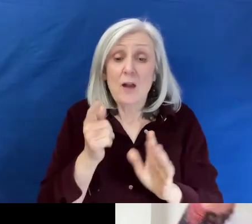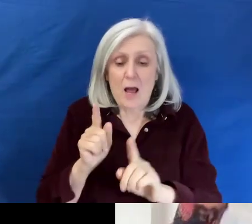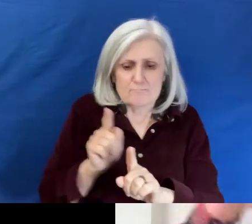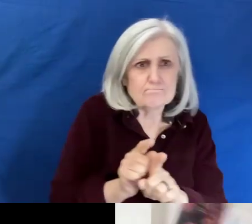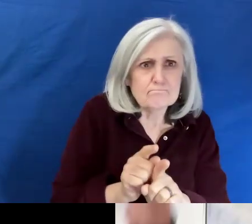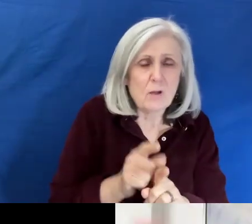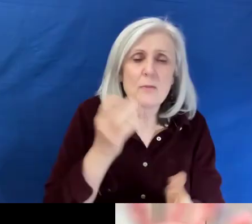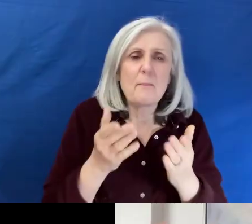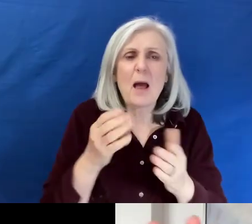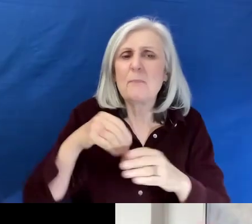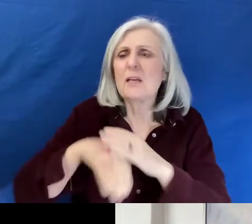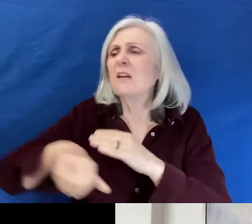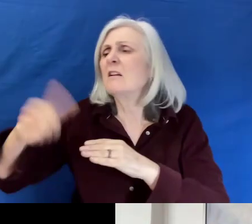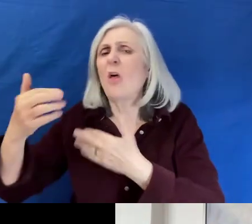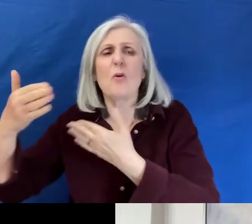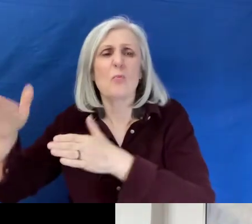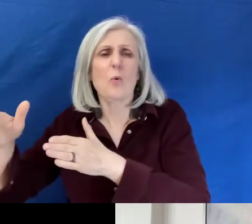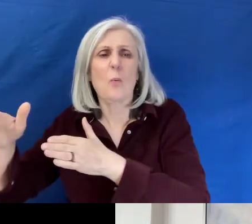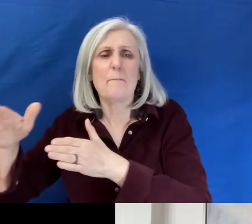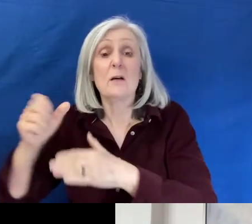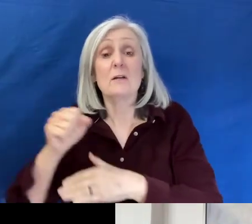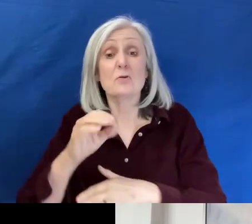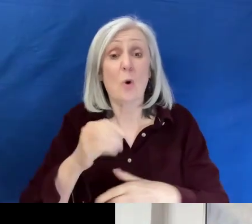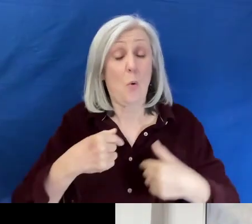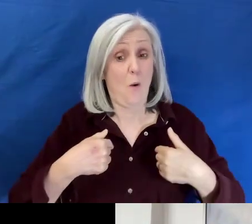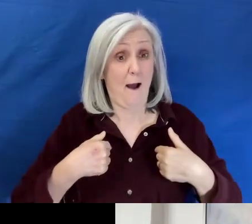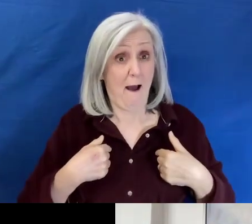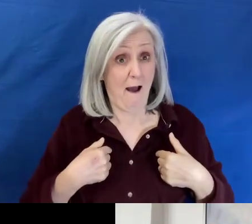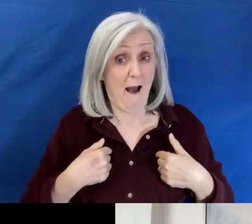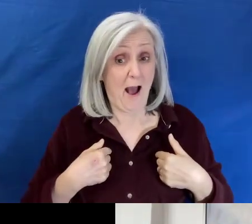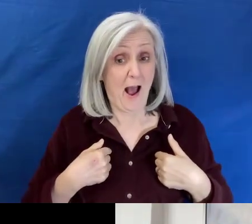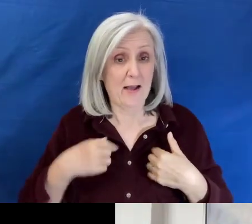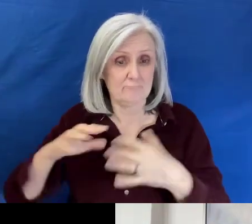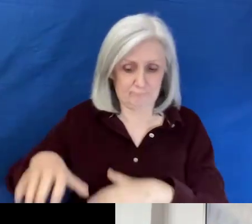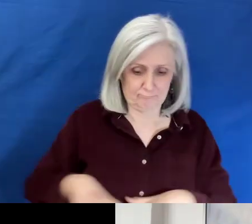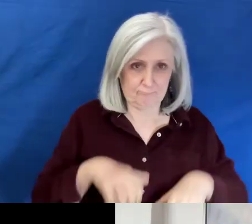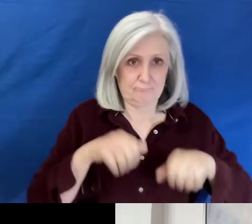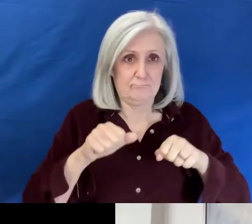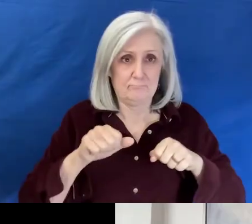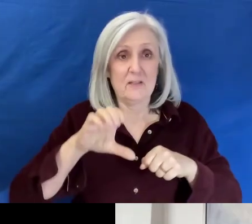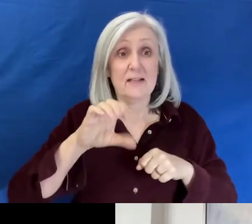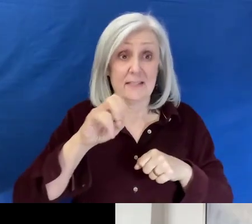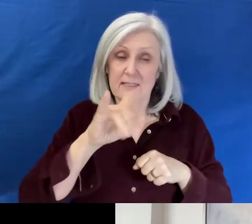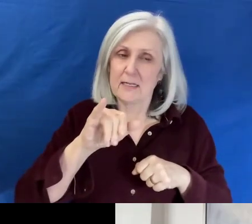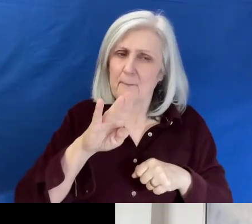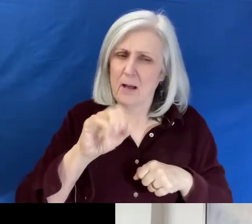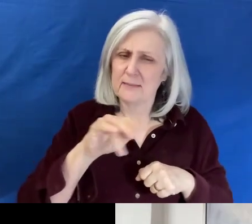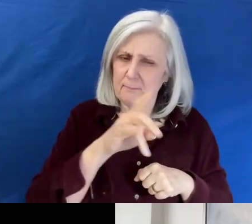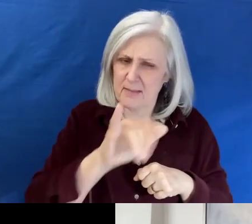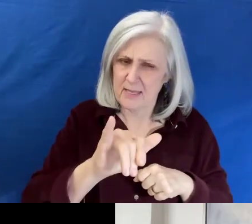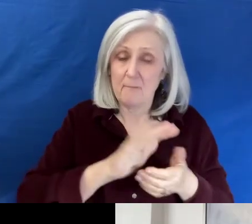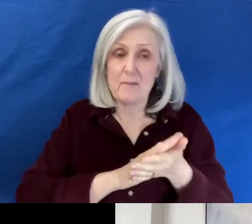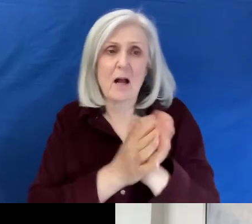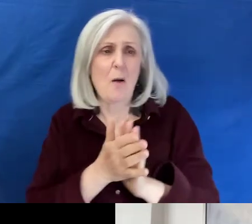be like, in another room sort of thing. And so I almost take on Cindy Busby takes on almost a maternal